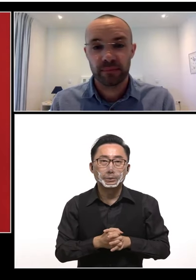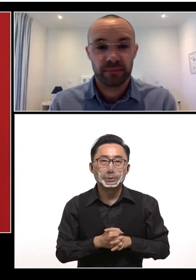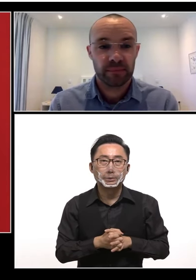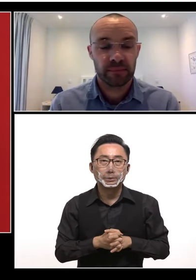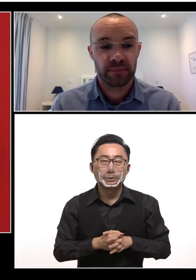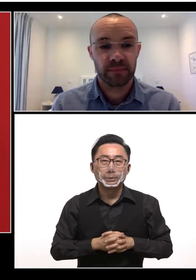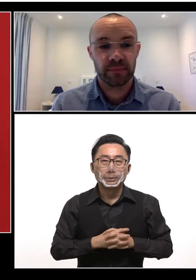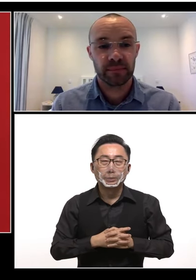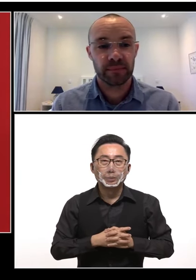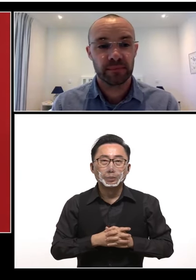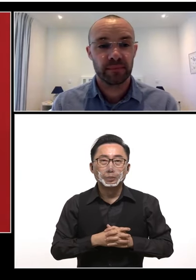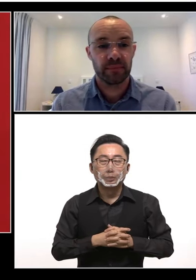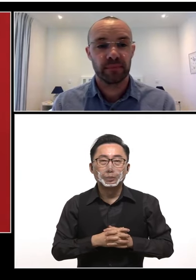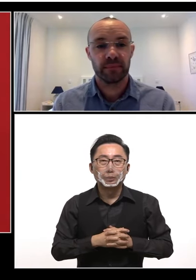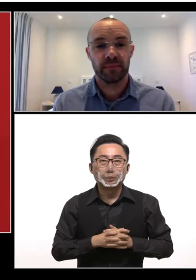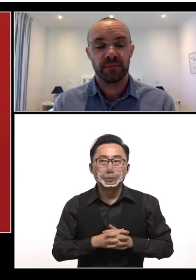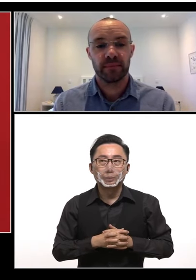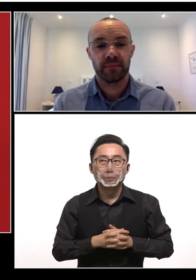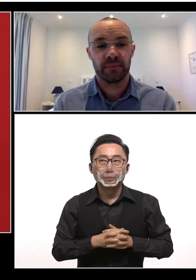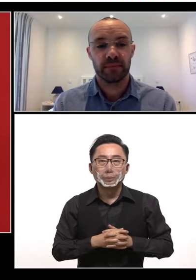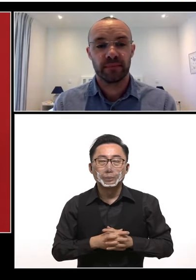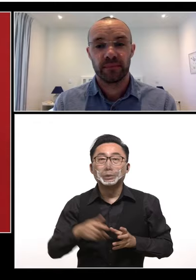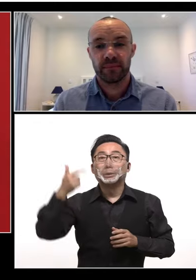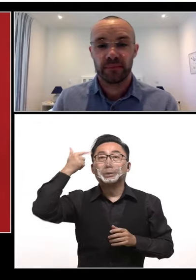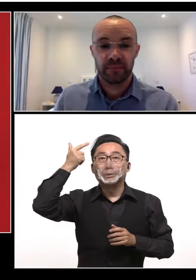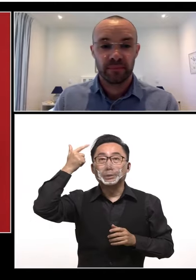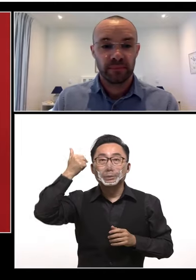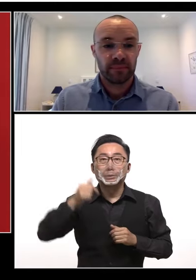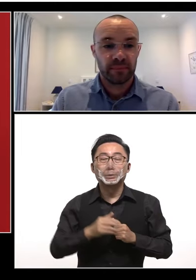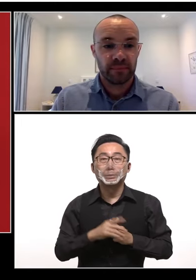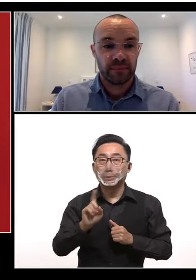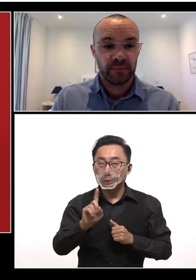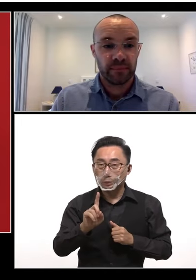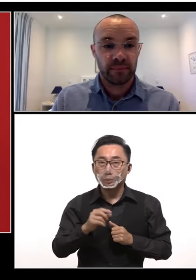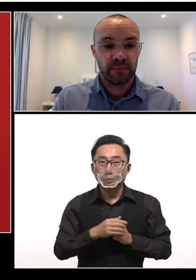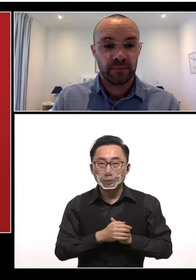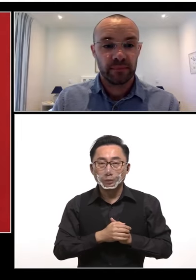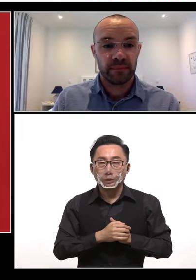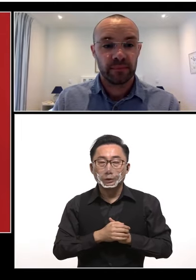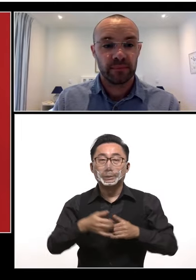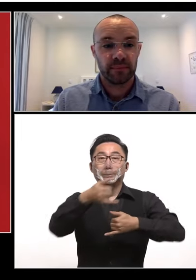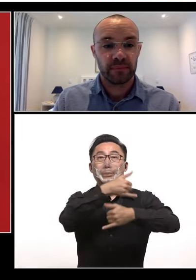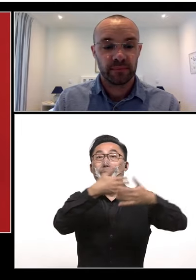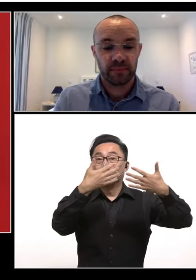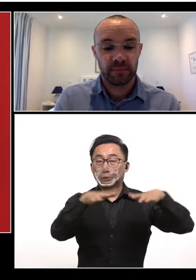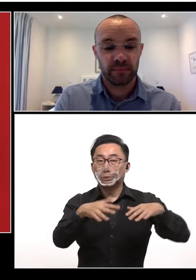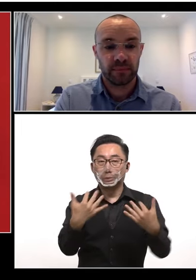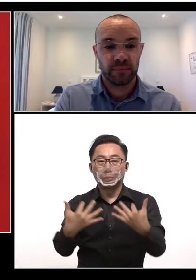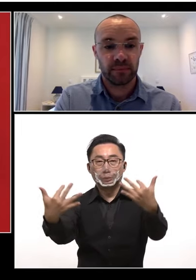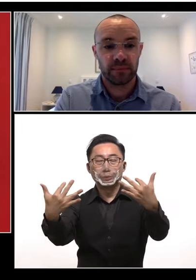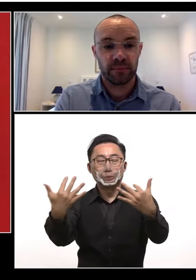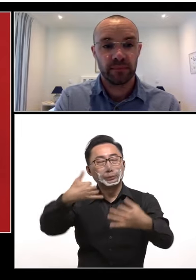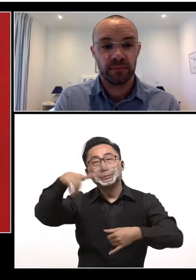Well, I'm hoping that when the play's finished, I hope that the audience will go home and do their own research